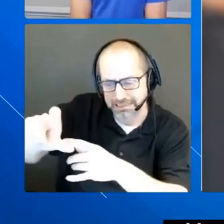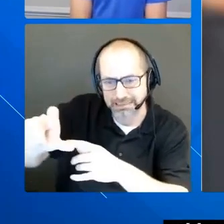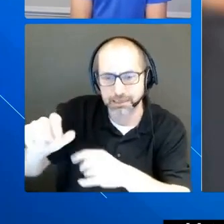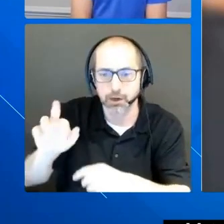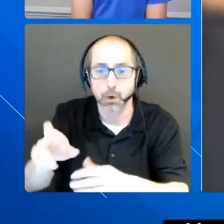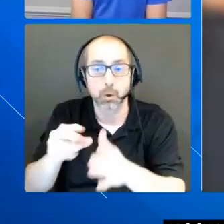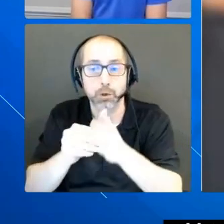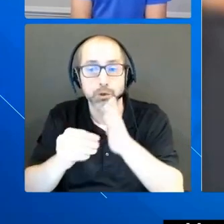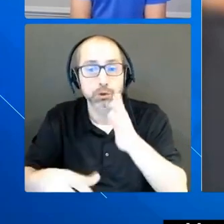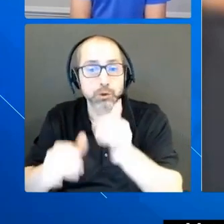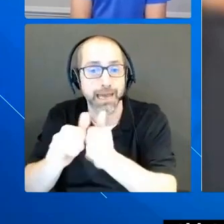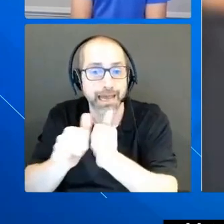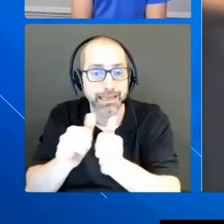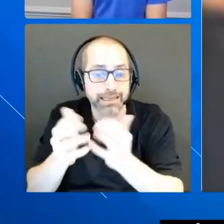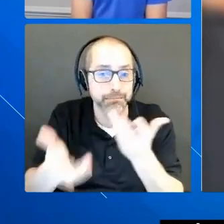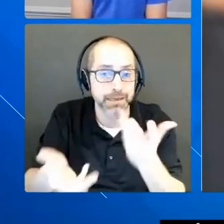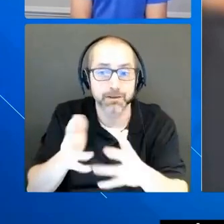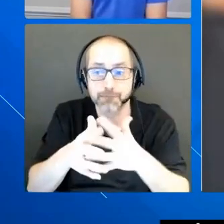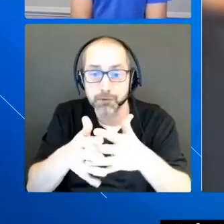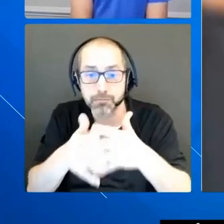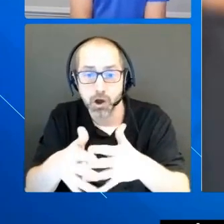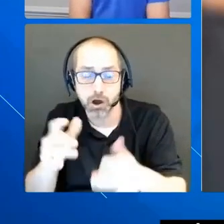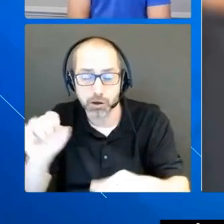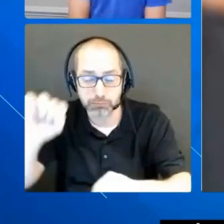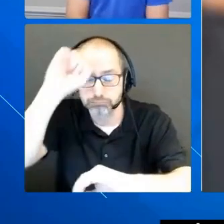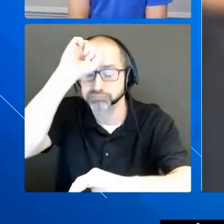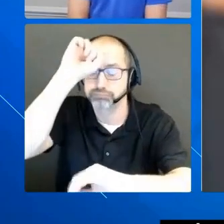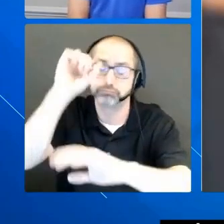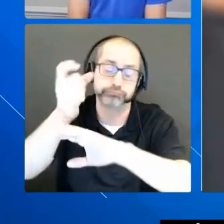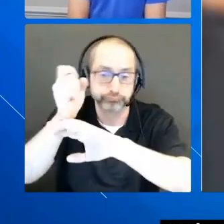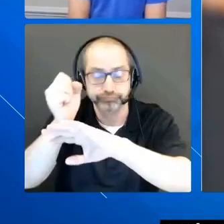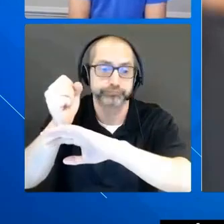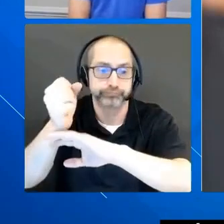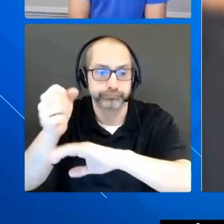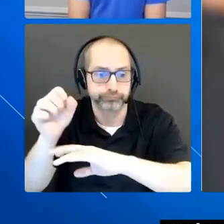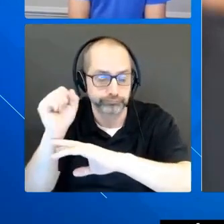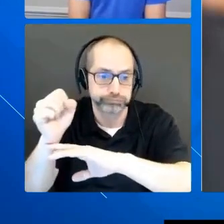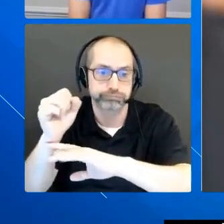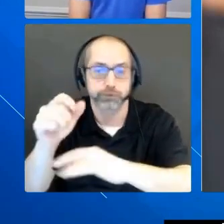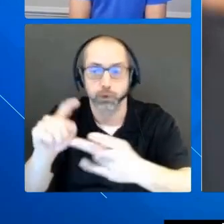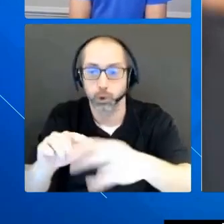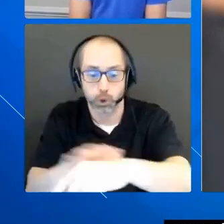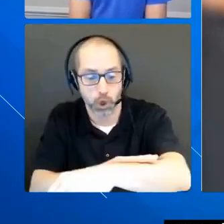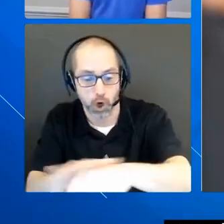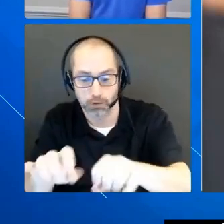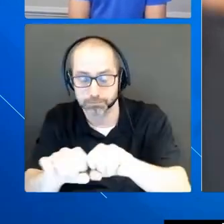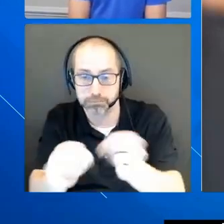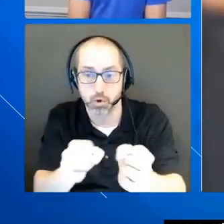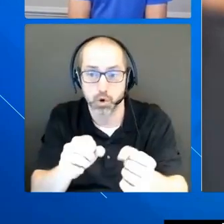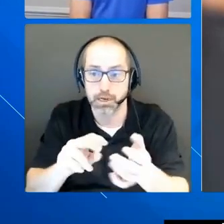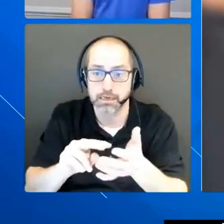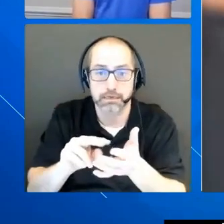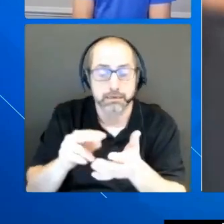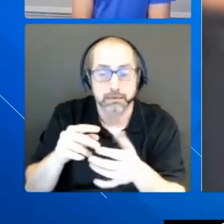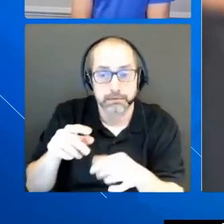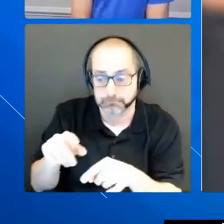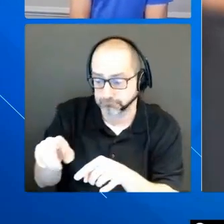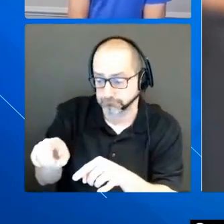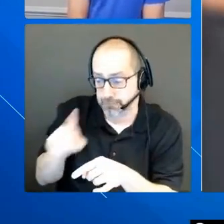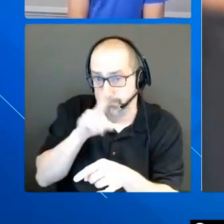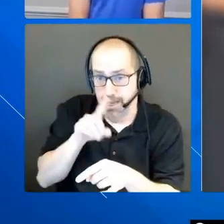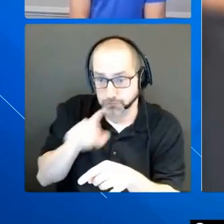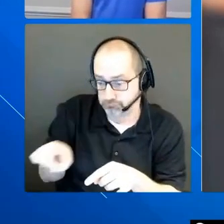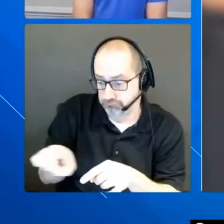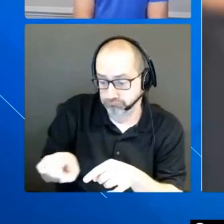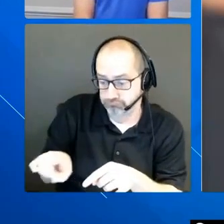play football, they get a concussion, or they break an arm. Knock wood, they don't. Break their arm, they can't use a mouse for the next 6 or 8 weeks. So when you think